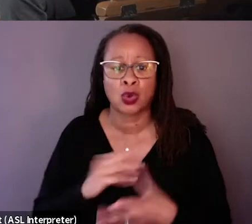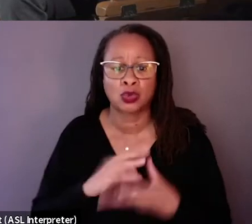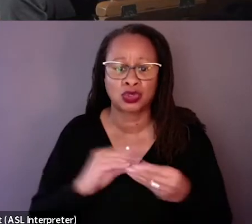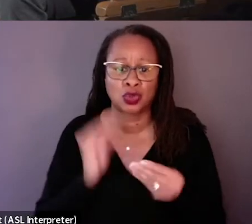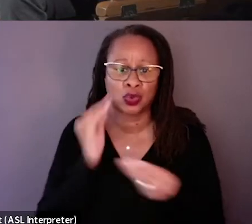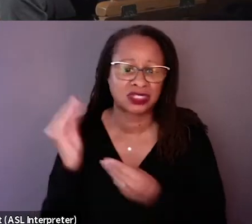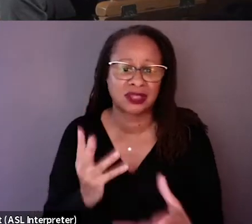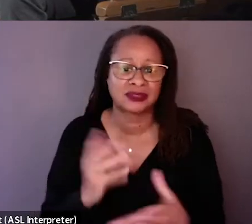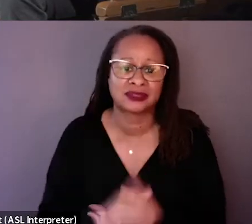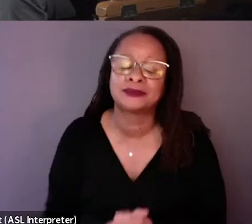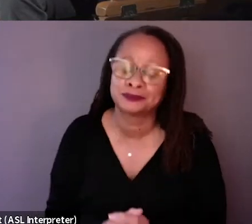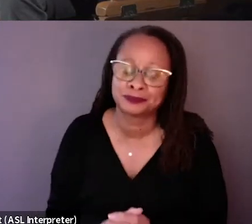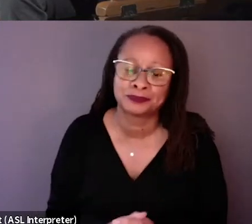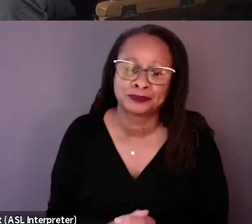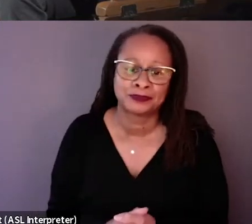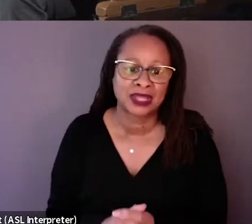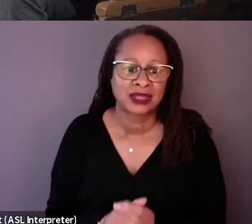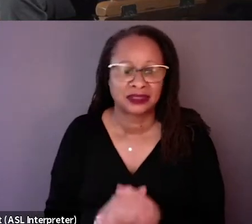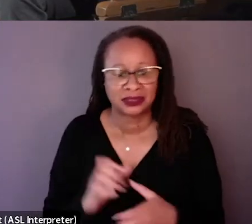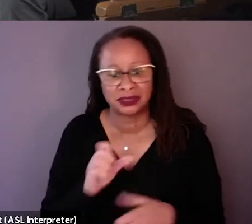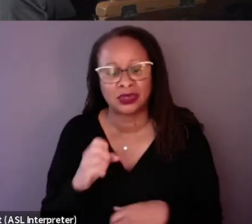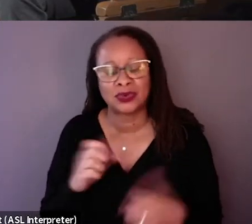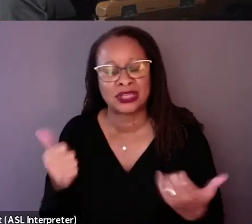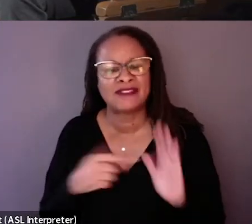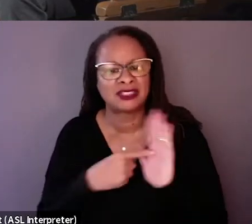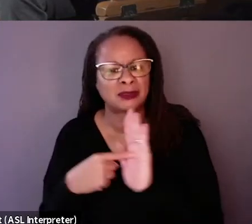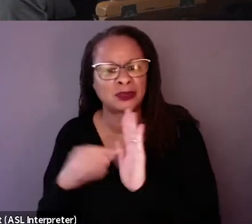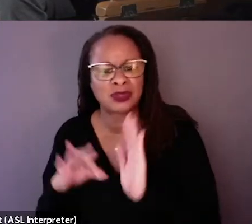adapt some of the other kind of, the signs of the French New Wave.